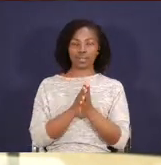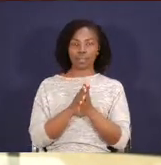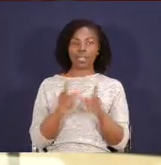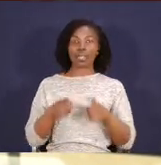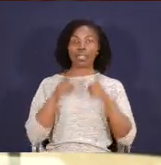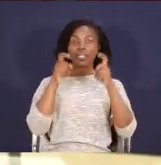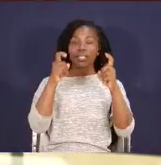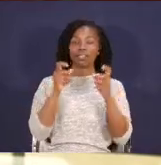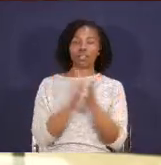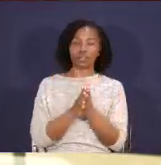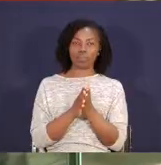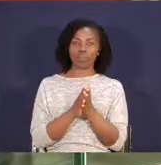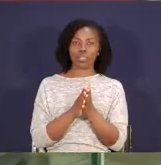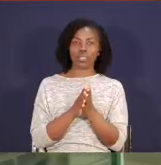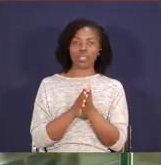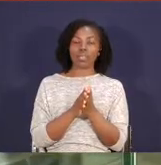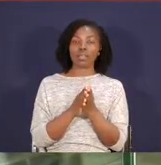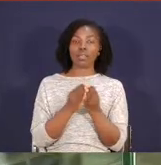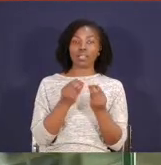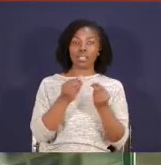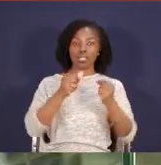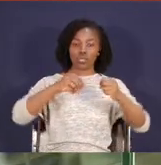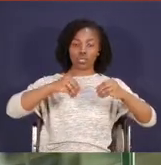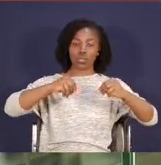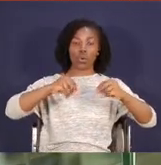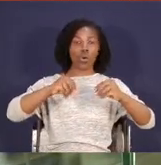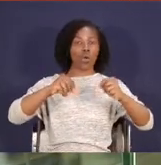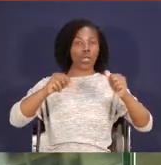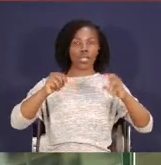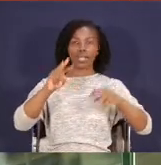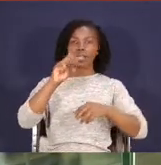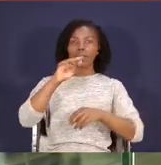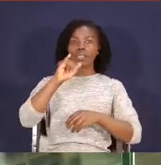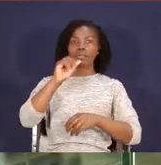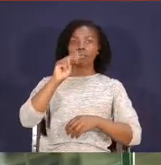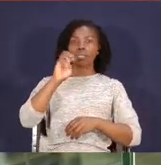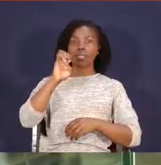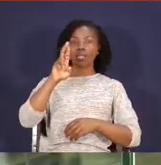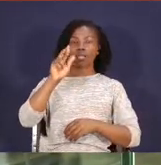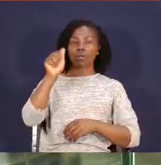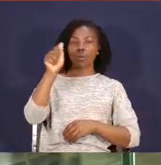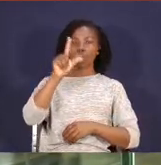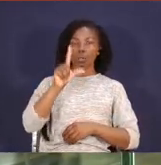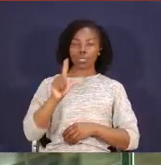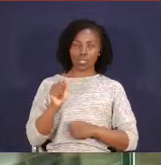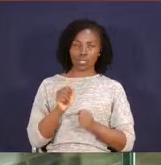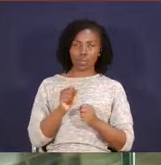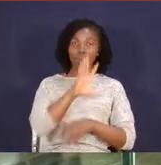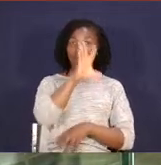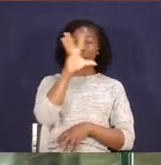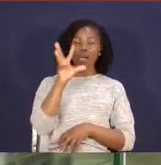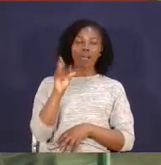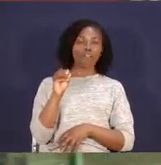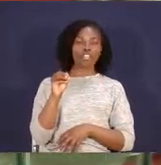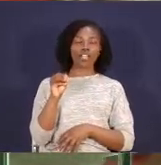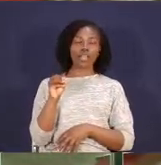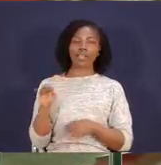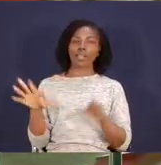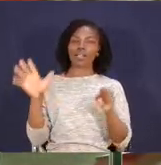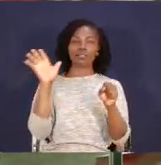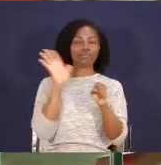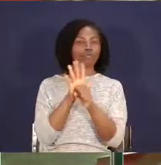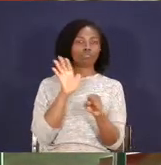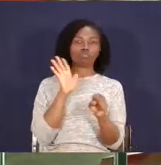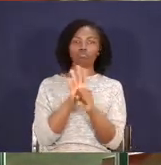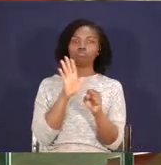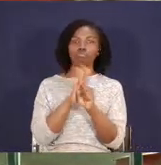soil, the minerals that God has trusted us with, entrusted, Africa entrusted. There are so many,